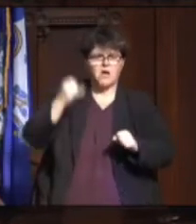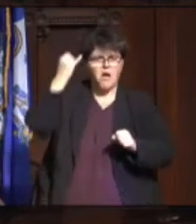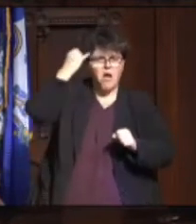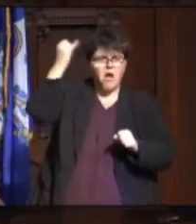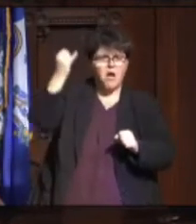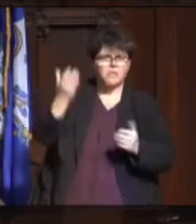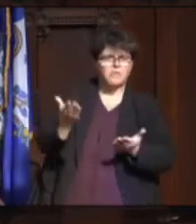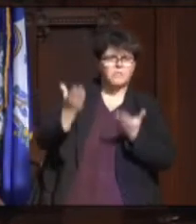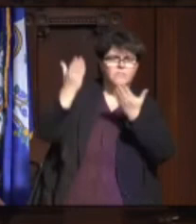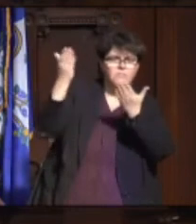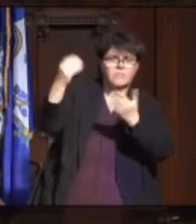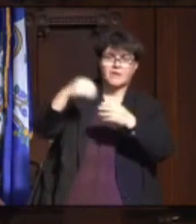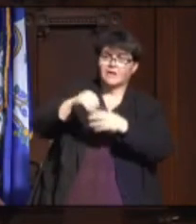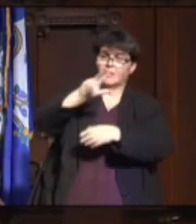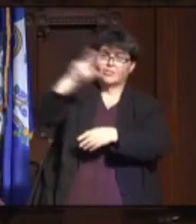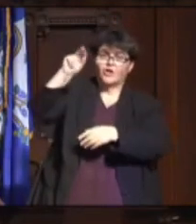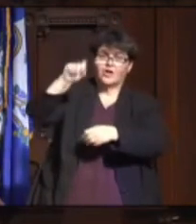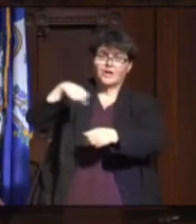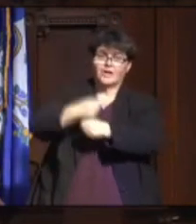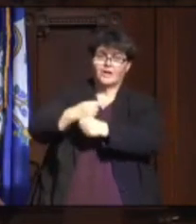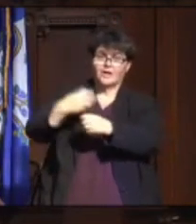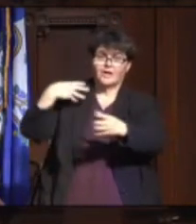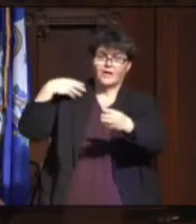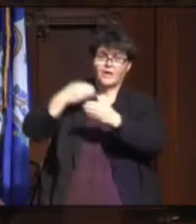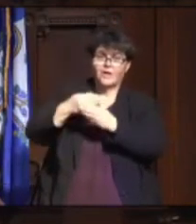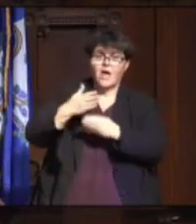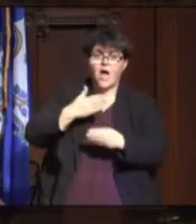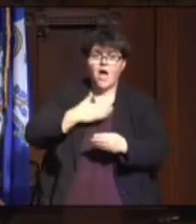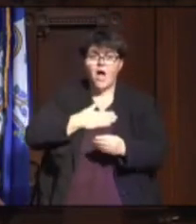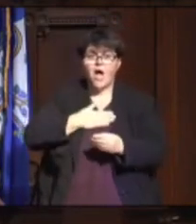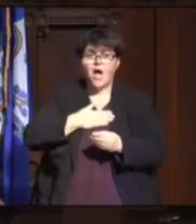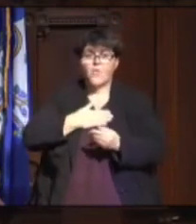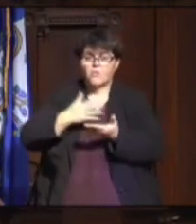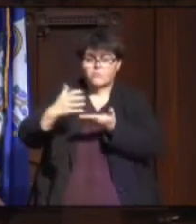income tax for working families and the middle class.